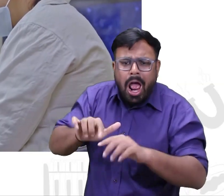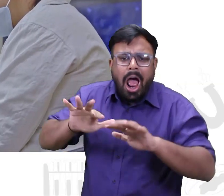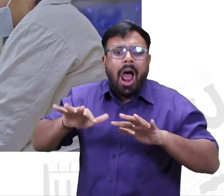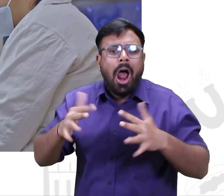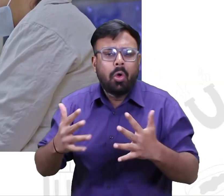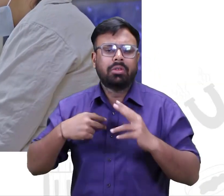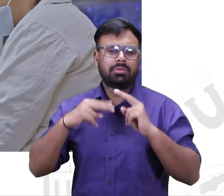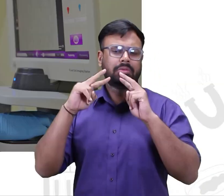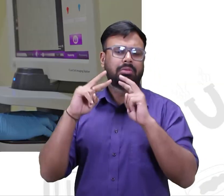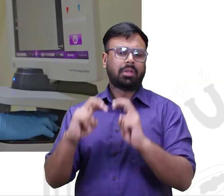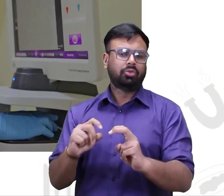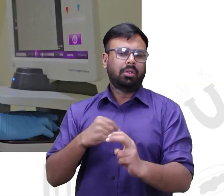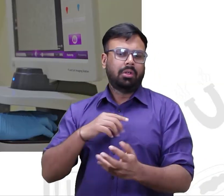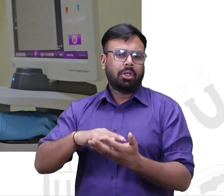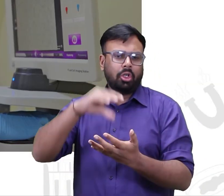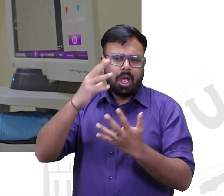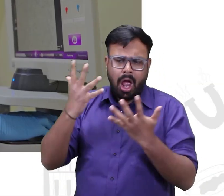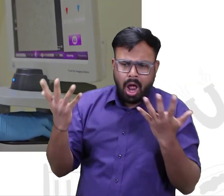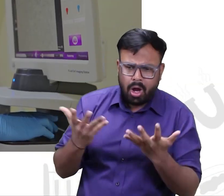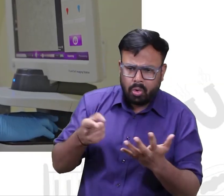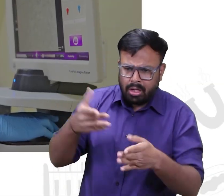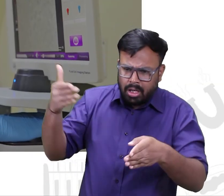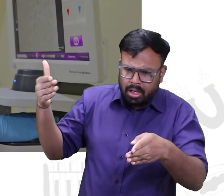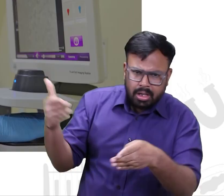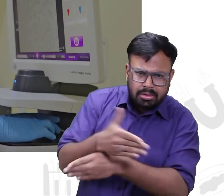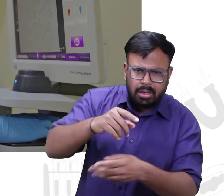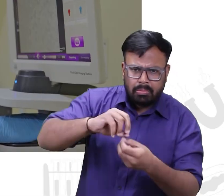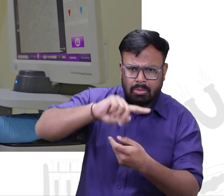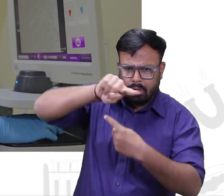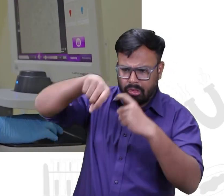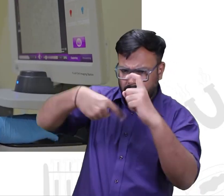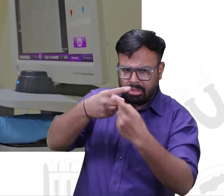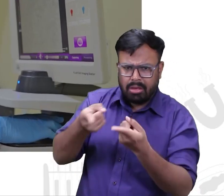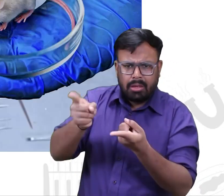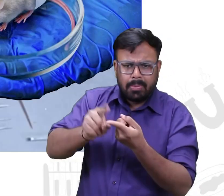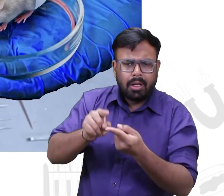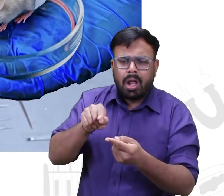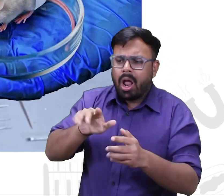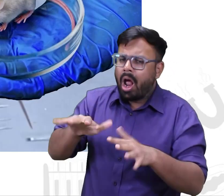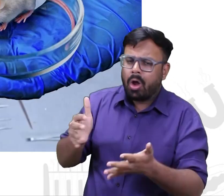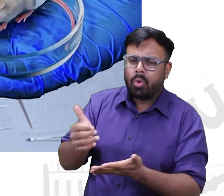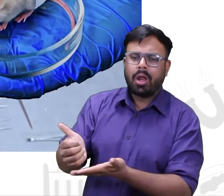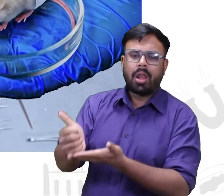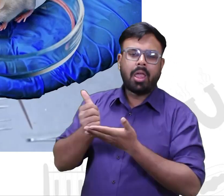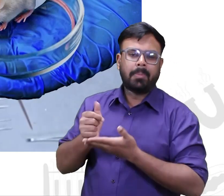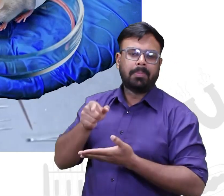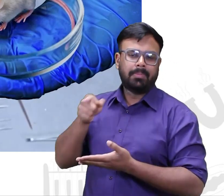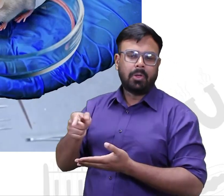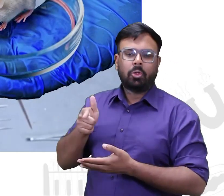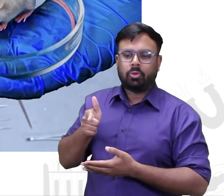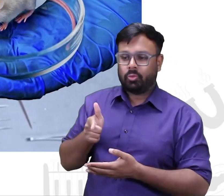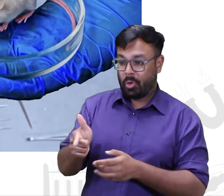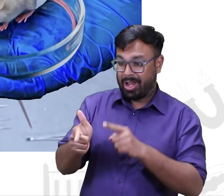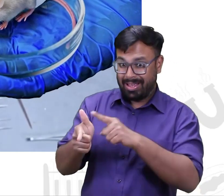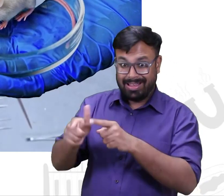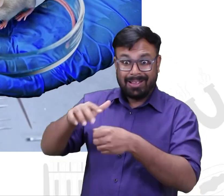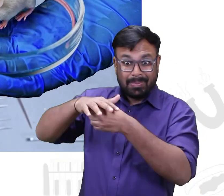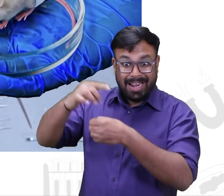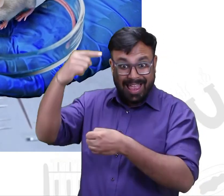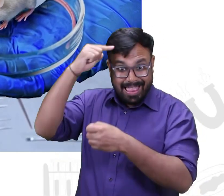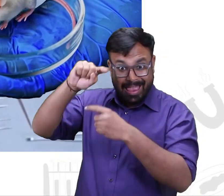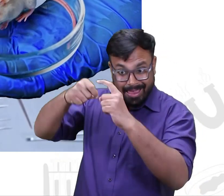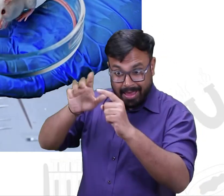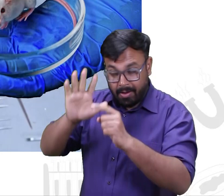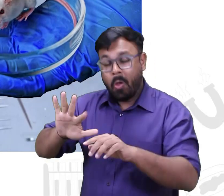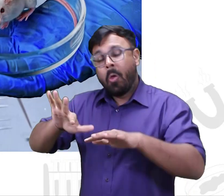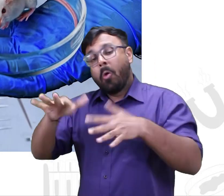aggregates affect or causes this protein homeostasis disturbances. So we are modeling these protein aggregates in the primary